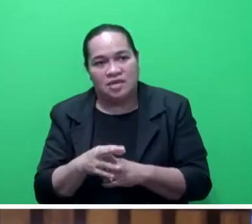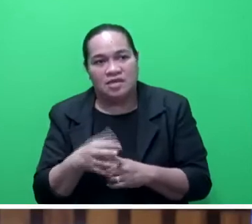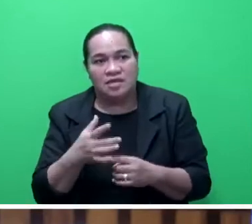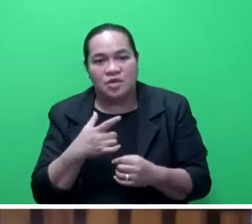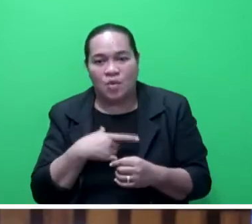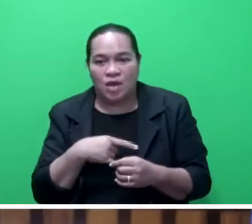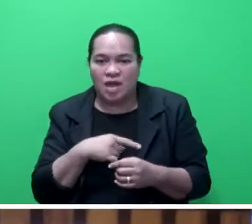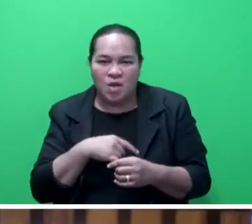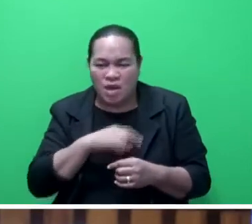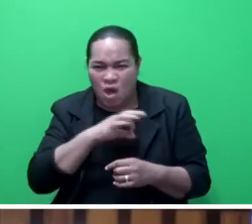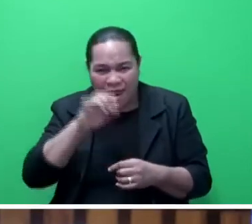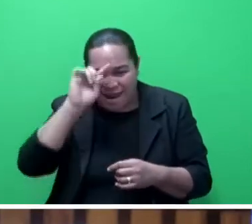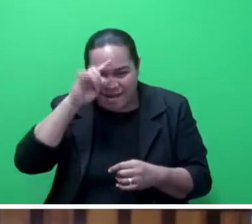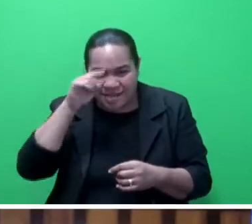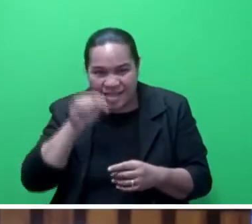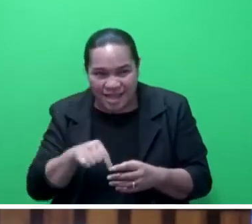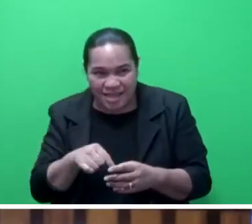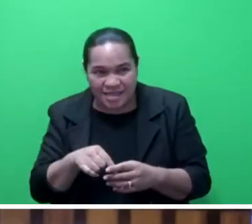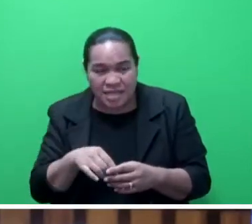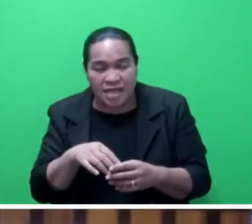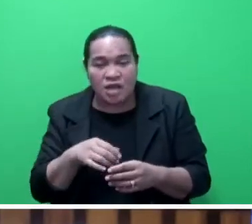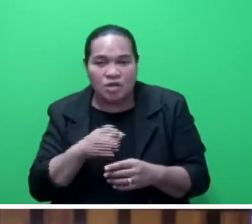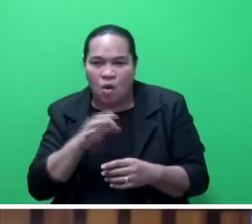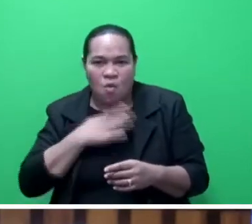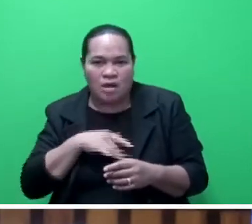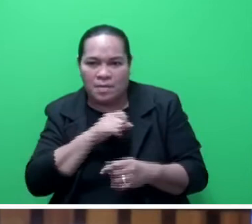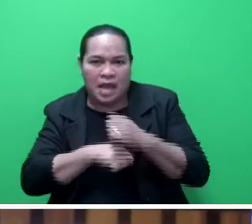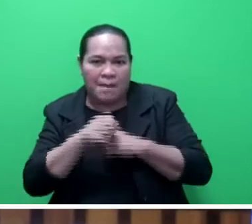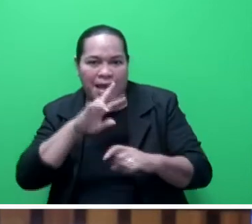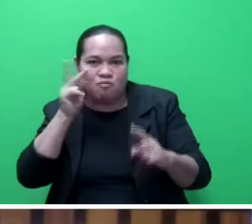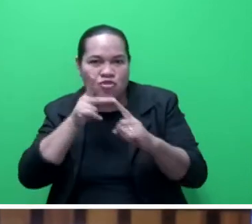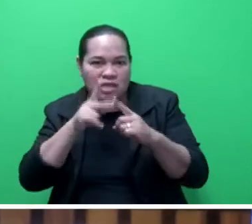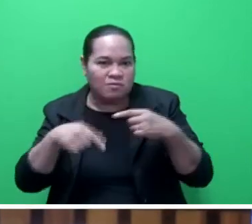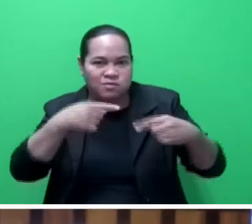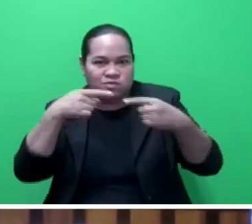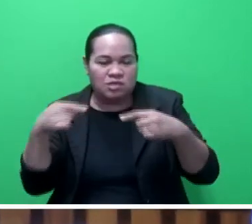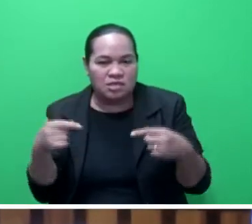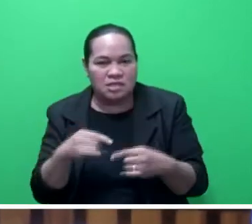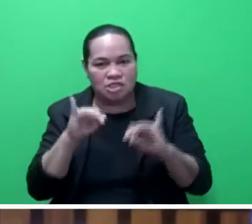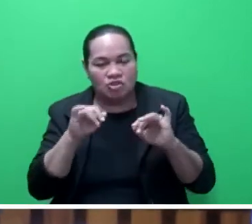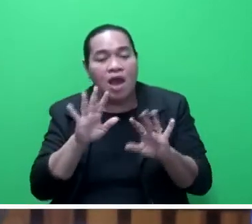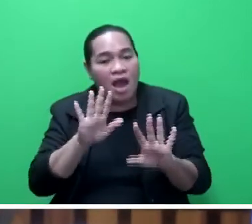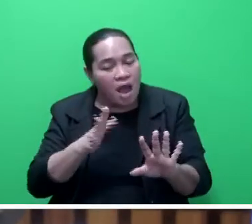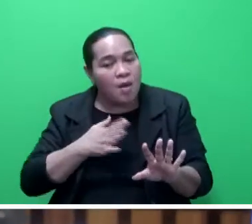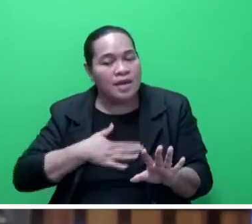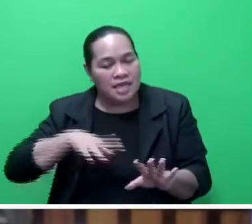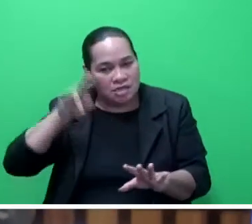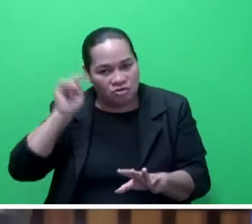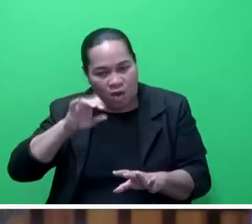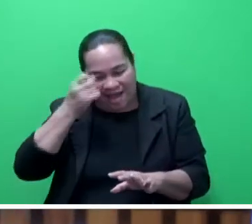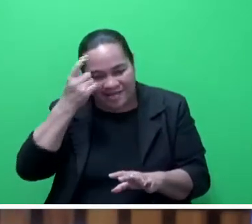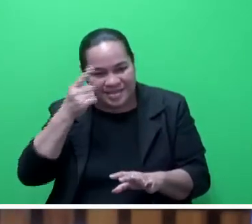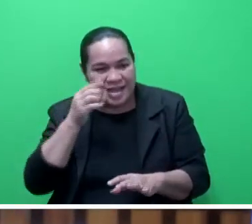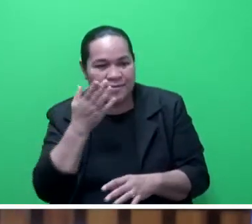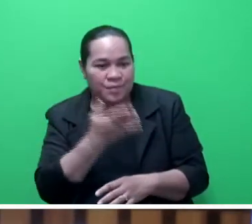necessarily comprehend this and they sort of turn into a political issue. Mr. Speaker, sir, we have to understand, Honourable Kurindrani